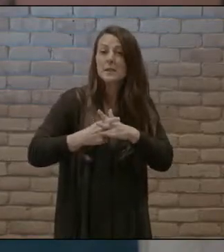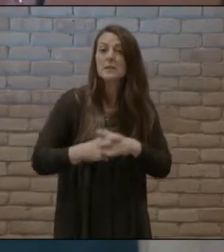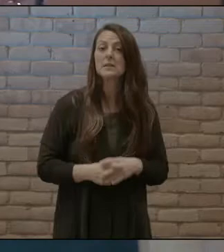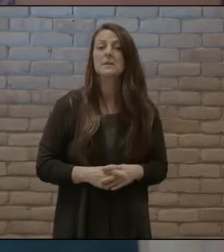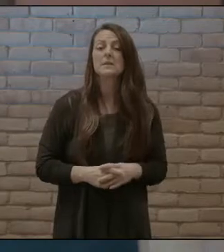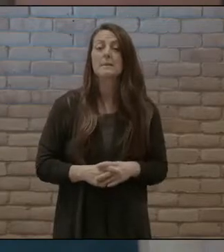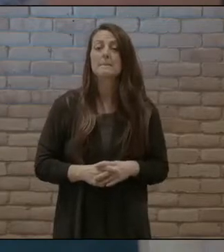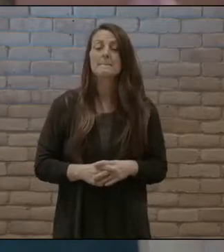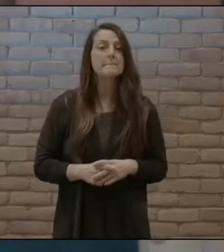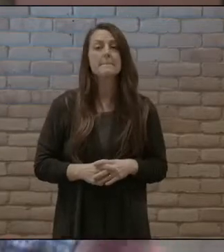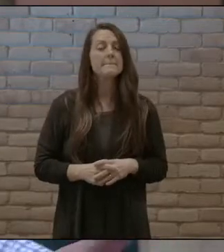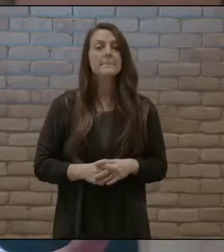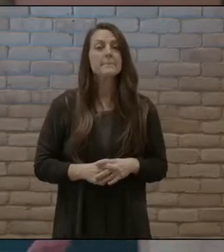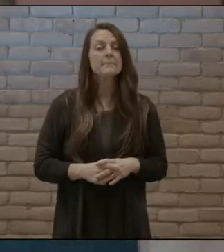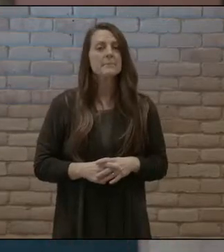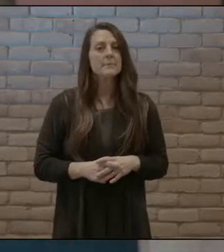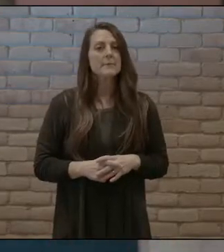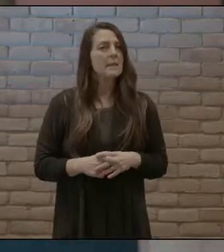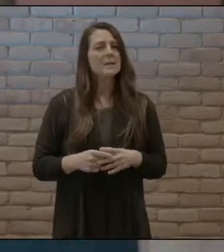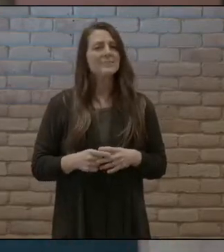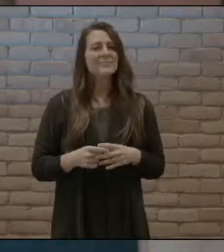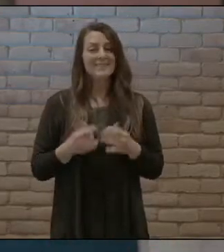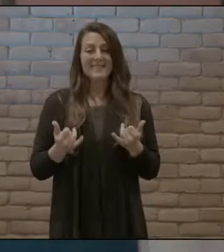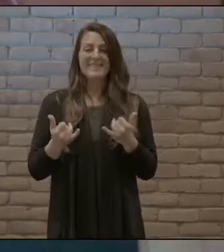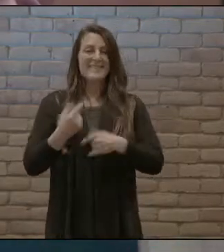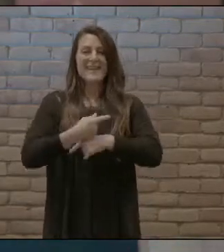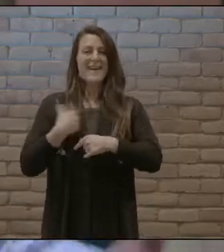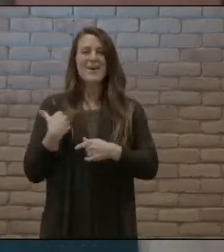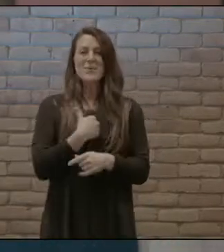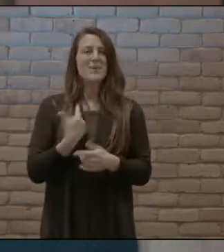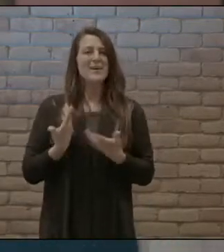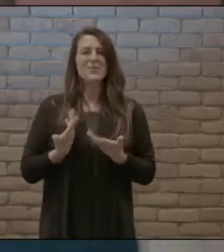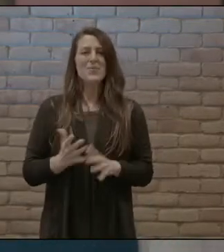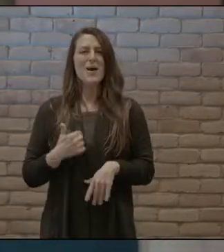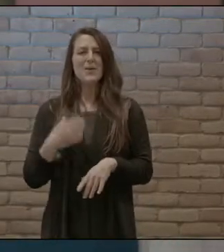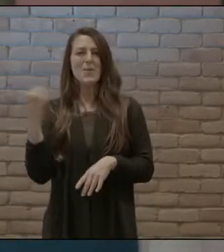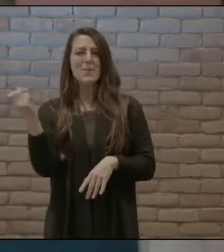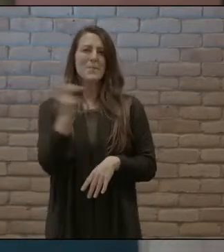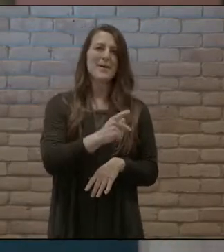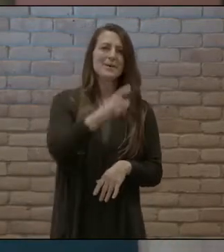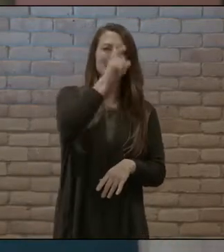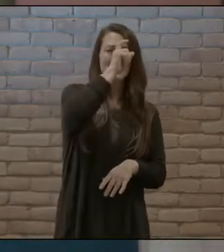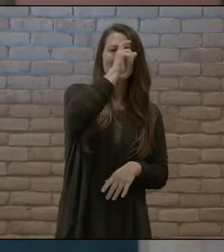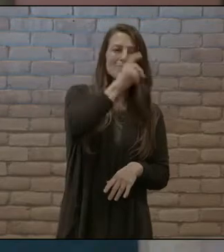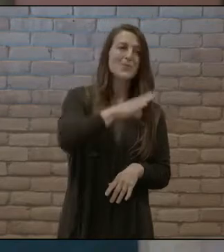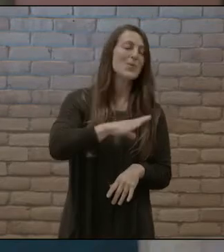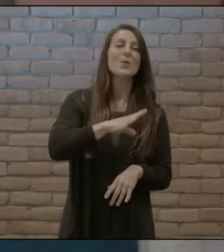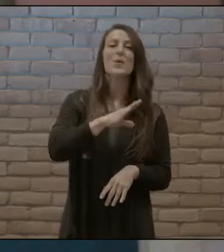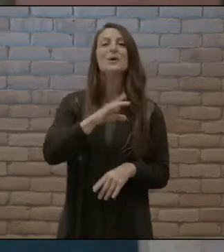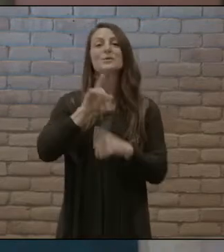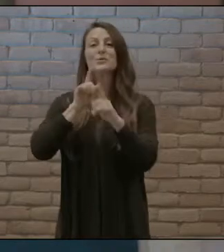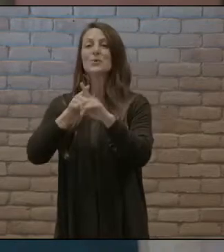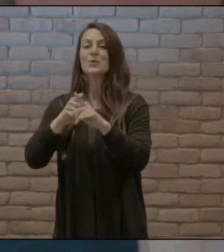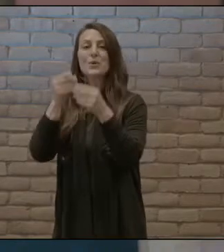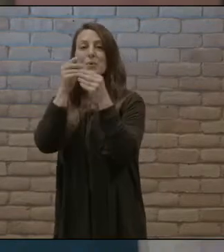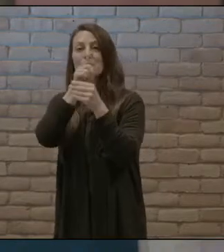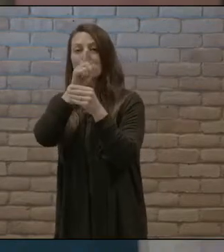Now, we're not wanting to go back to Egypt or even to the promised land. But